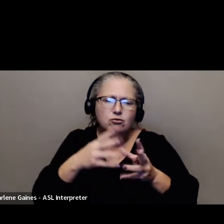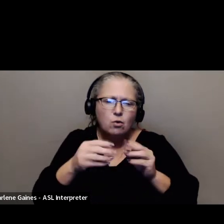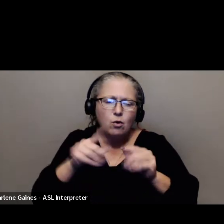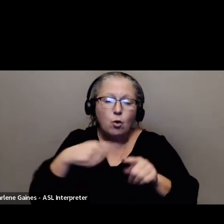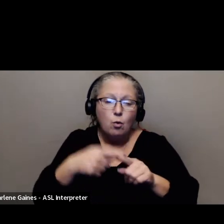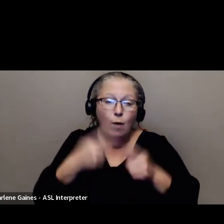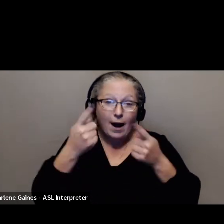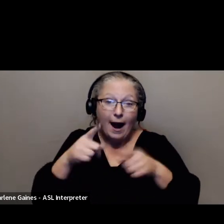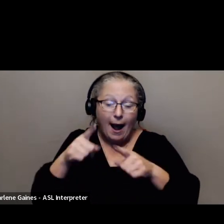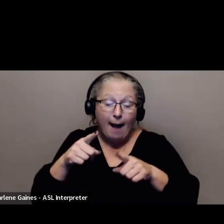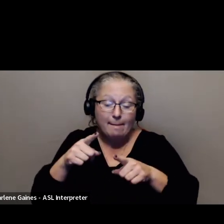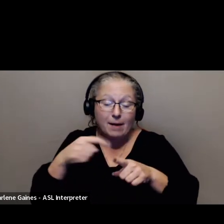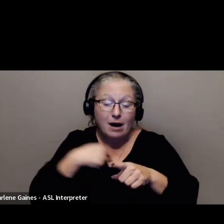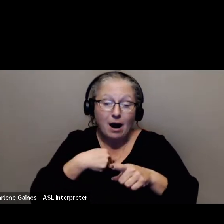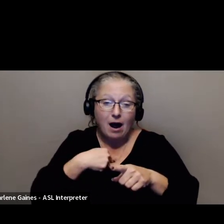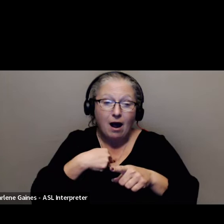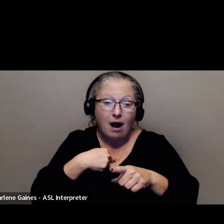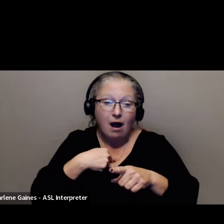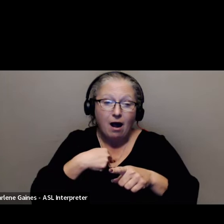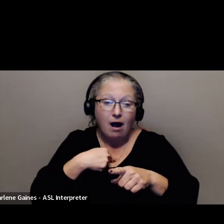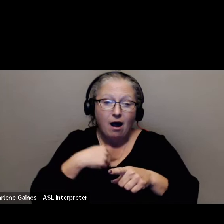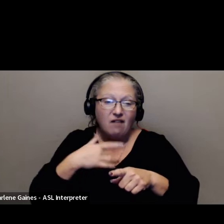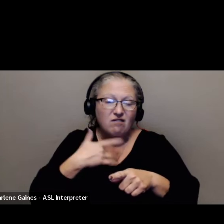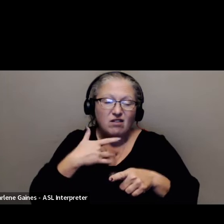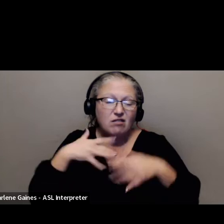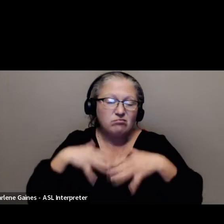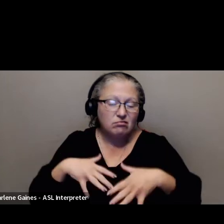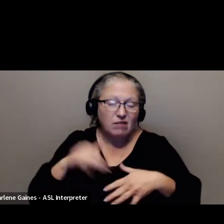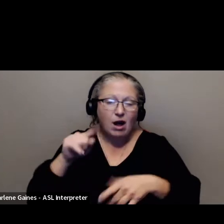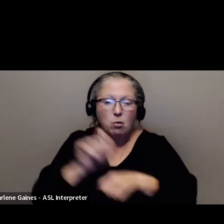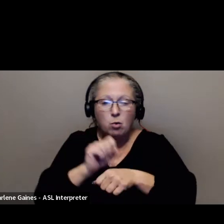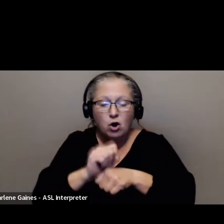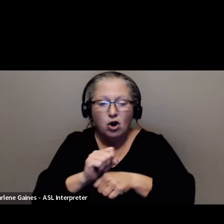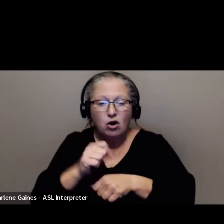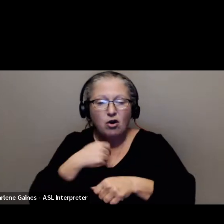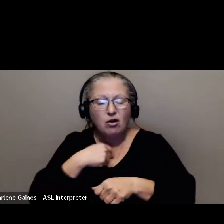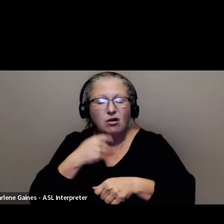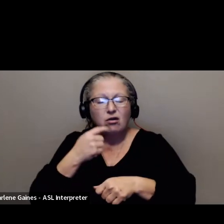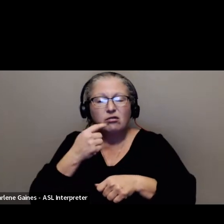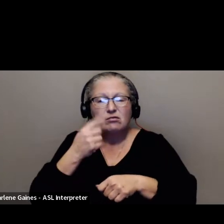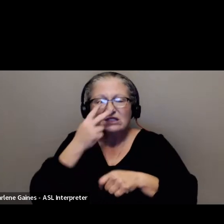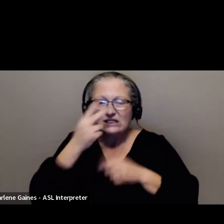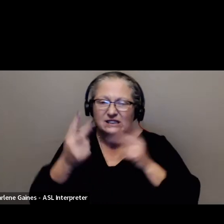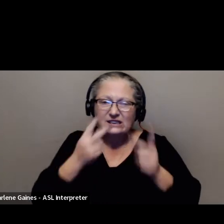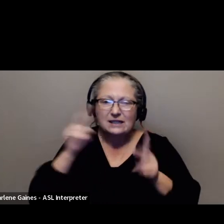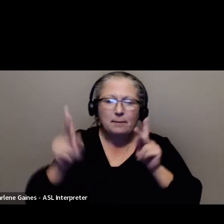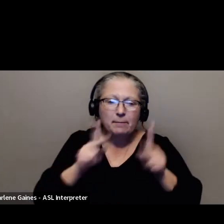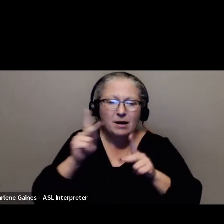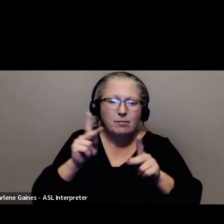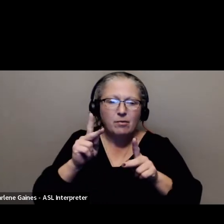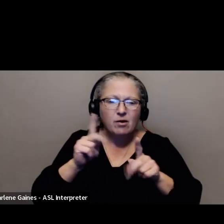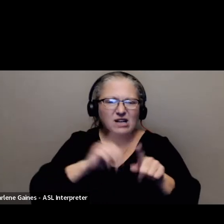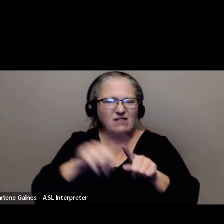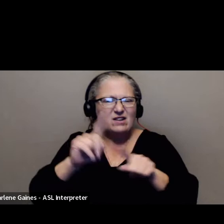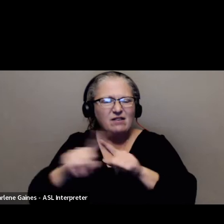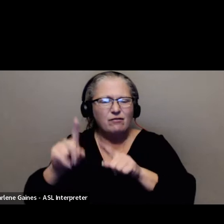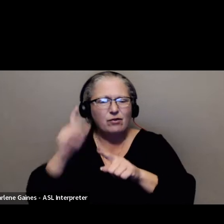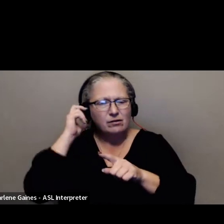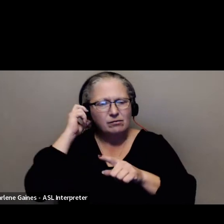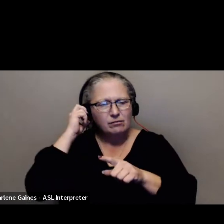this was happening and I was so down at my work and I was seeing people have different kind